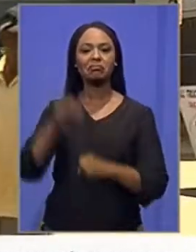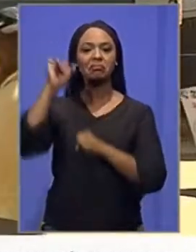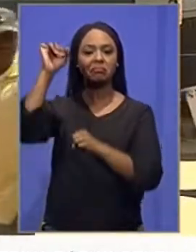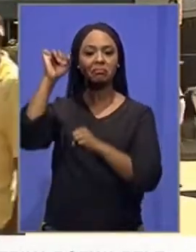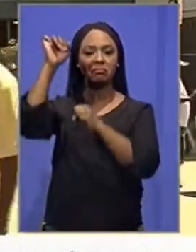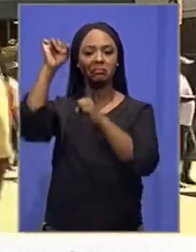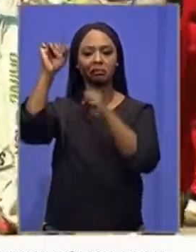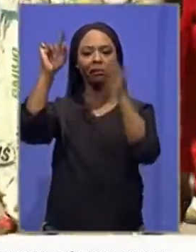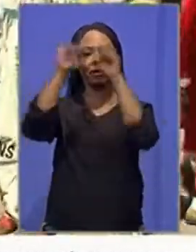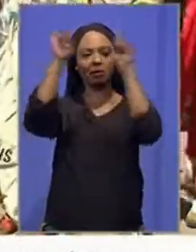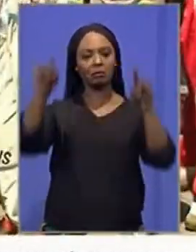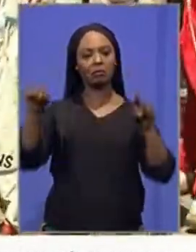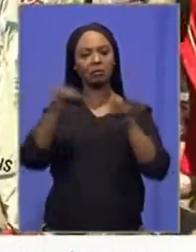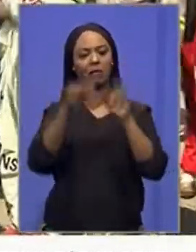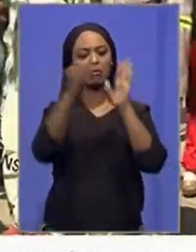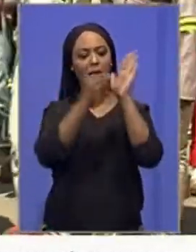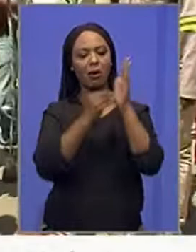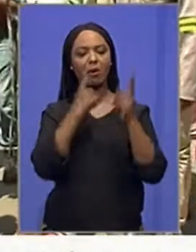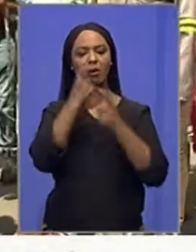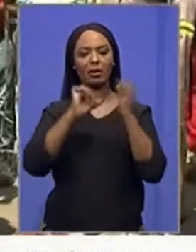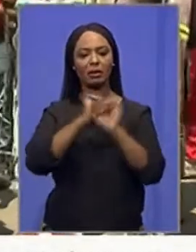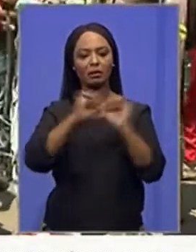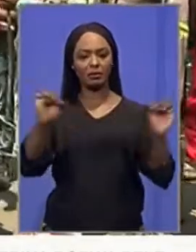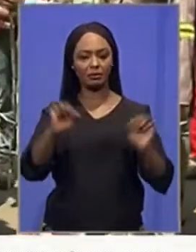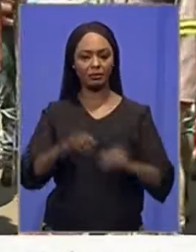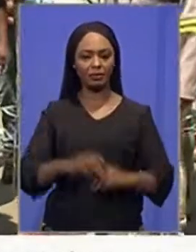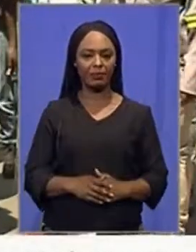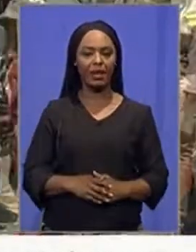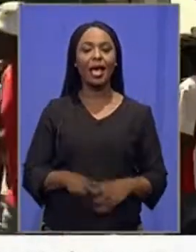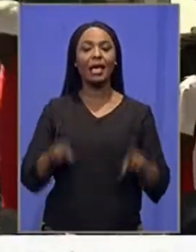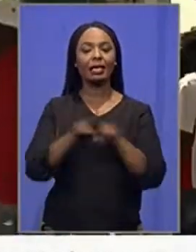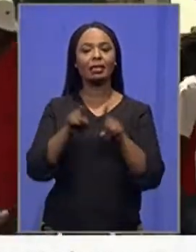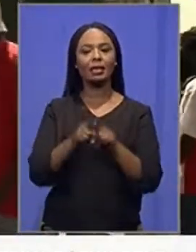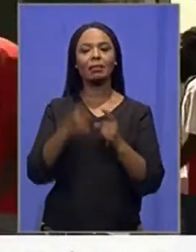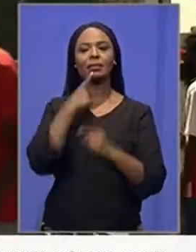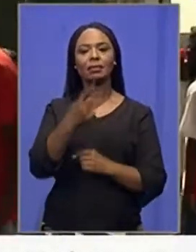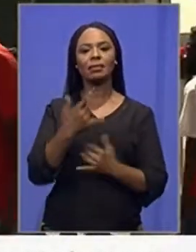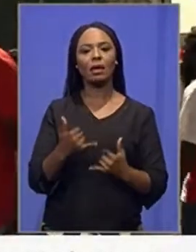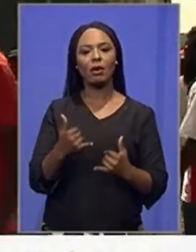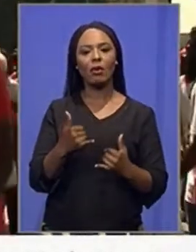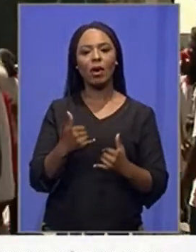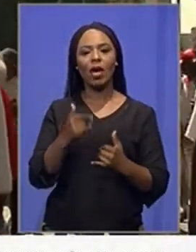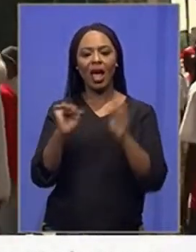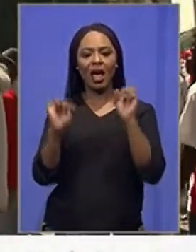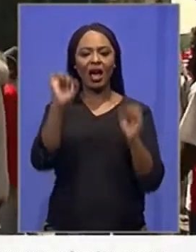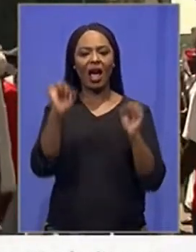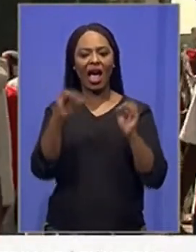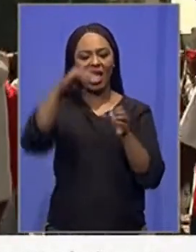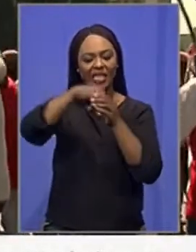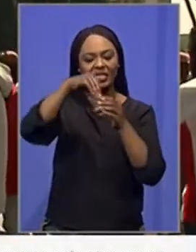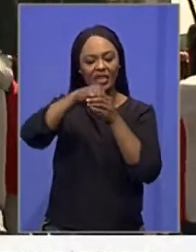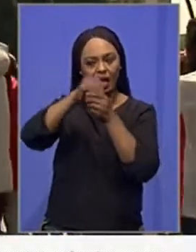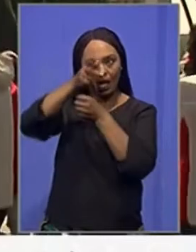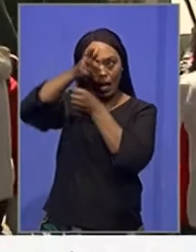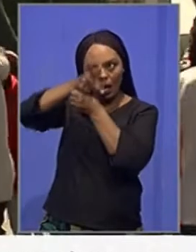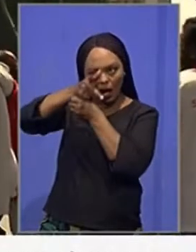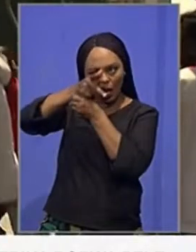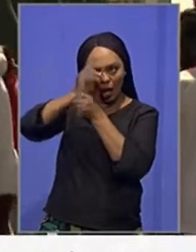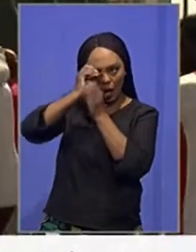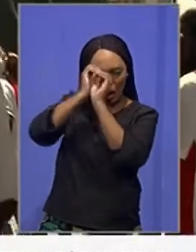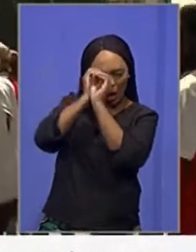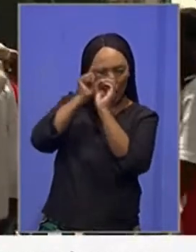tšweletša dingongorego tša bona. Ba thušetša gape ka go tloša ditšea diswantšho goba dicamera ka gare ga dilori tšeo ba di otlelago ka ge ba